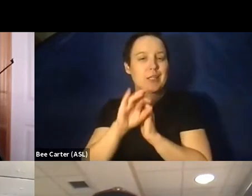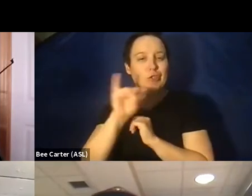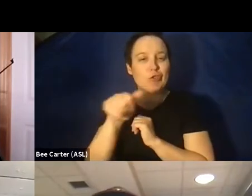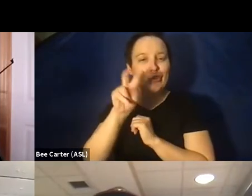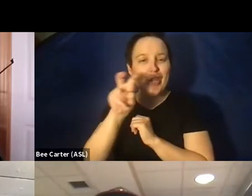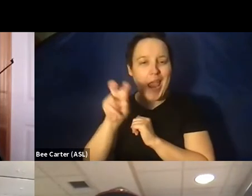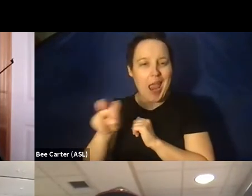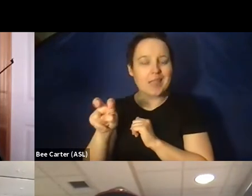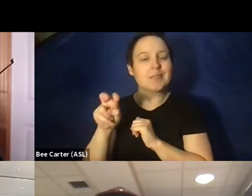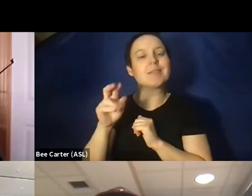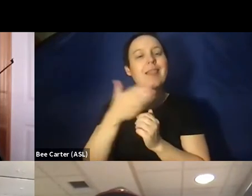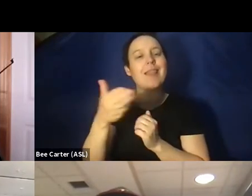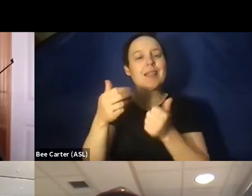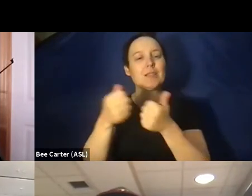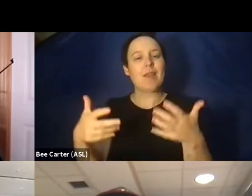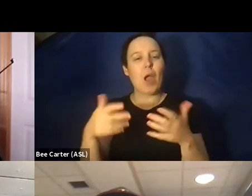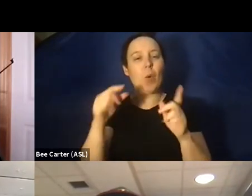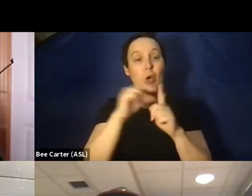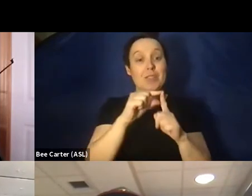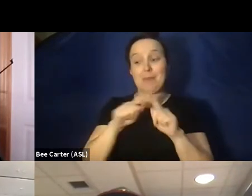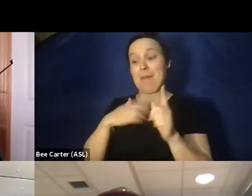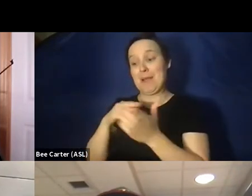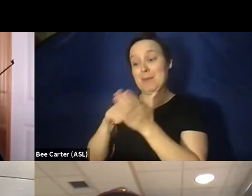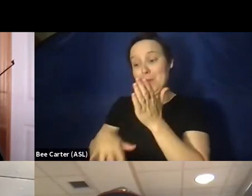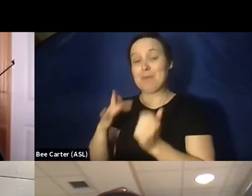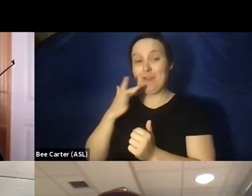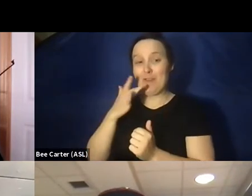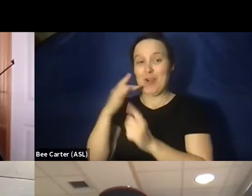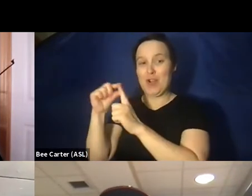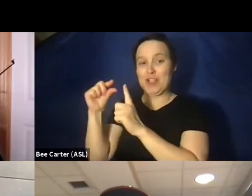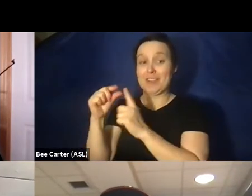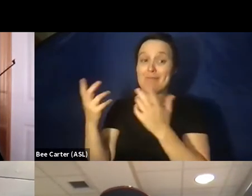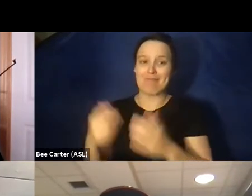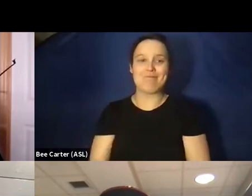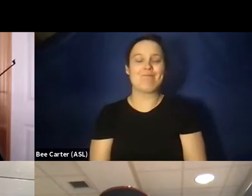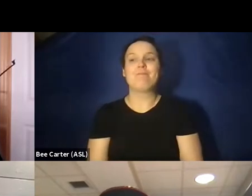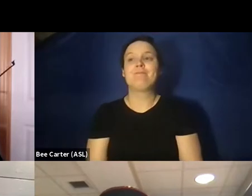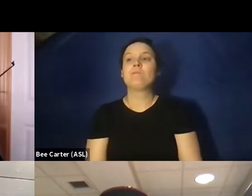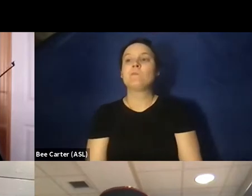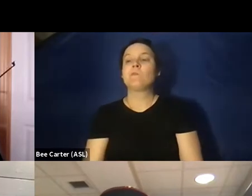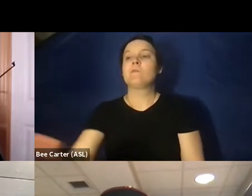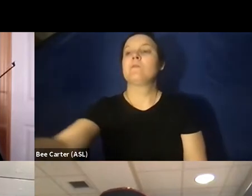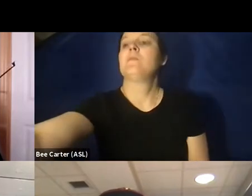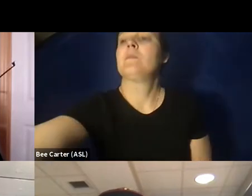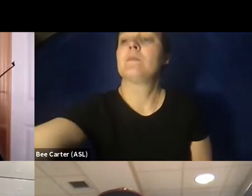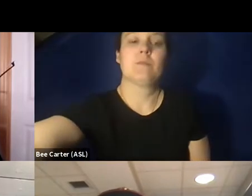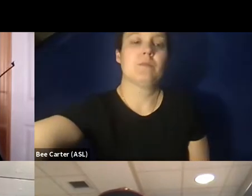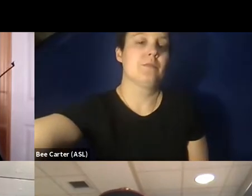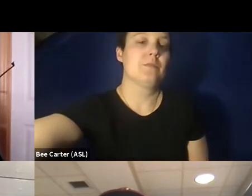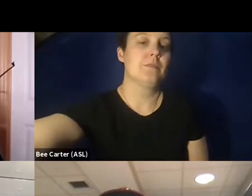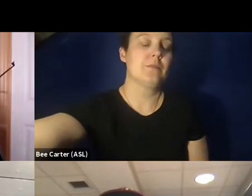My students actually seem to prefer words. So, well, Lesley, what did you